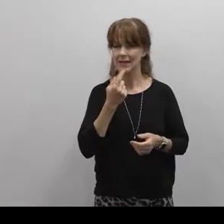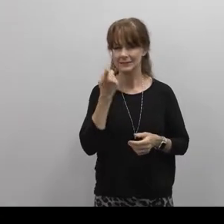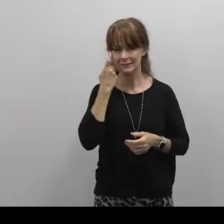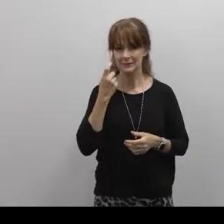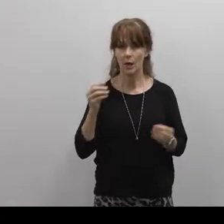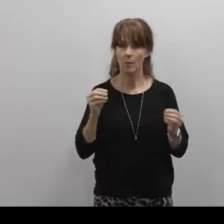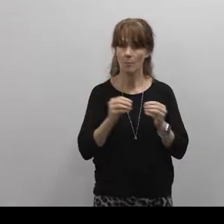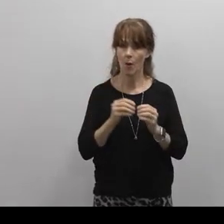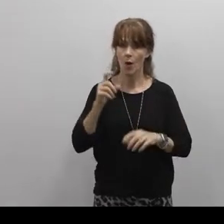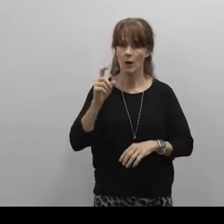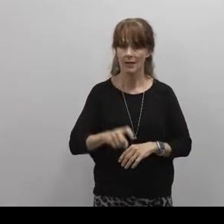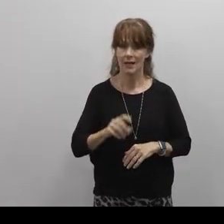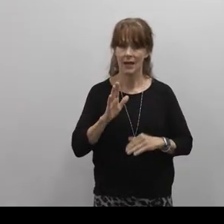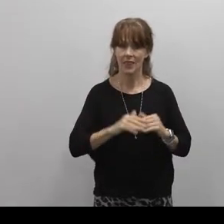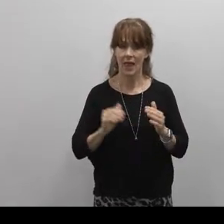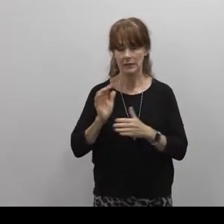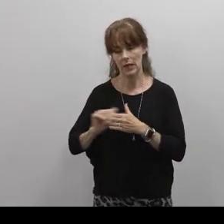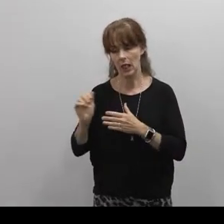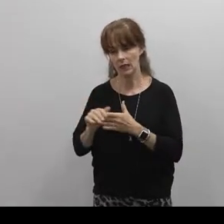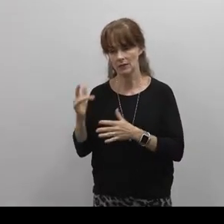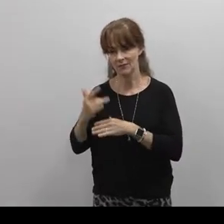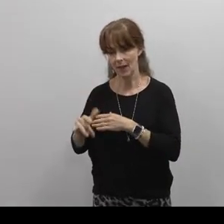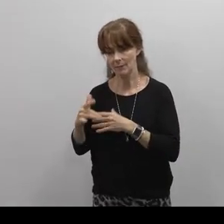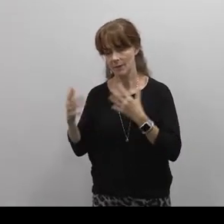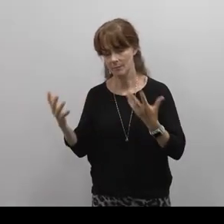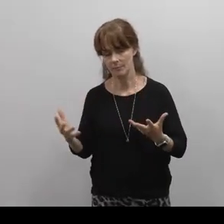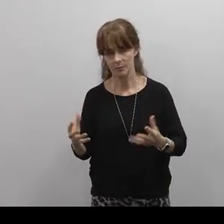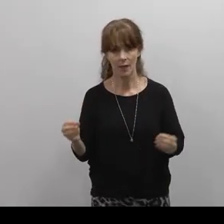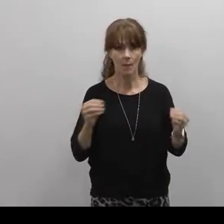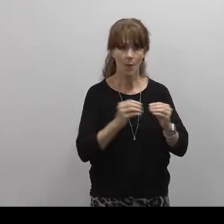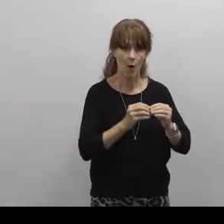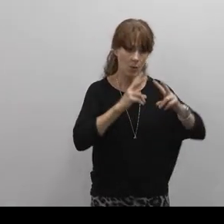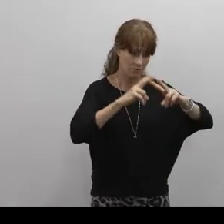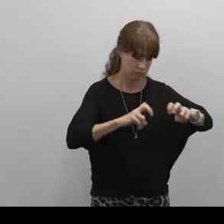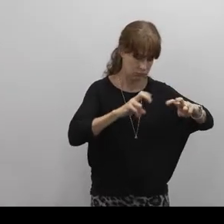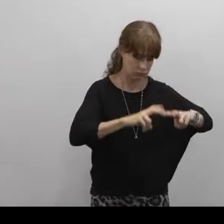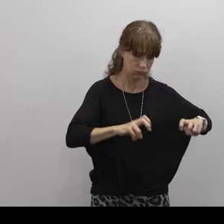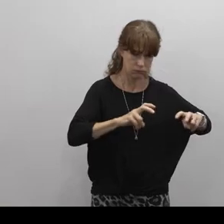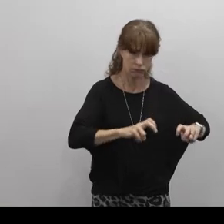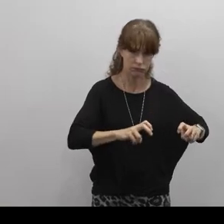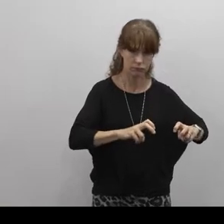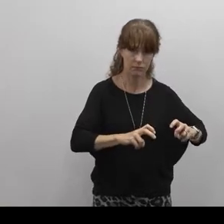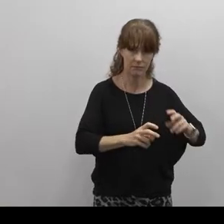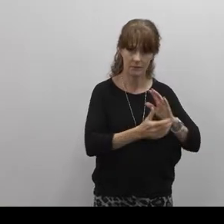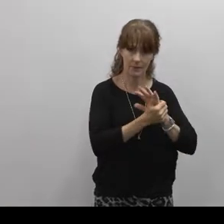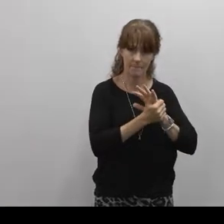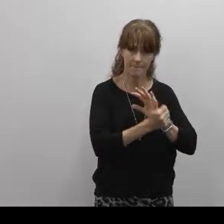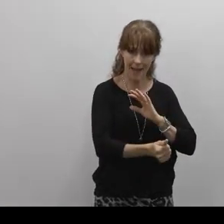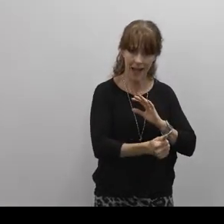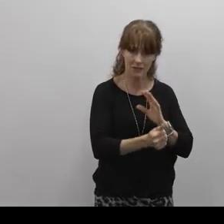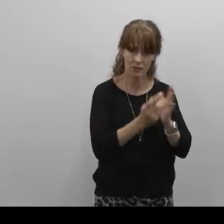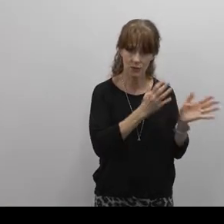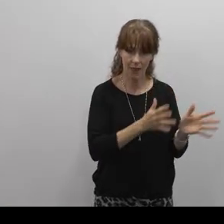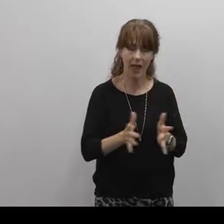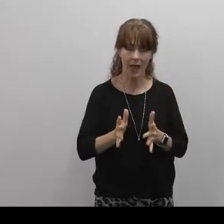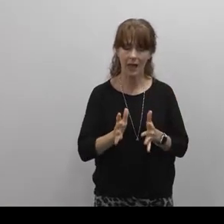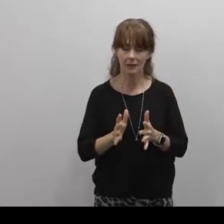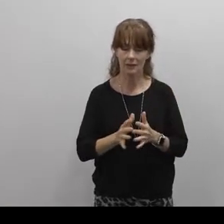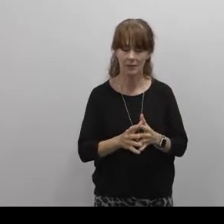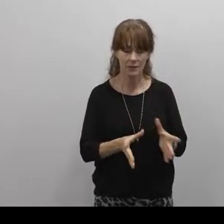More need than there is dollars available, right? So the more we dove into the master plan and just soaked in the information